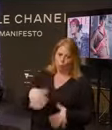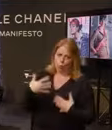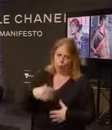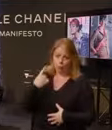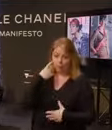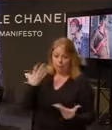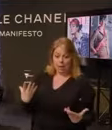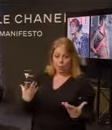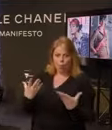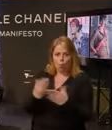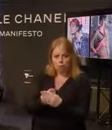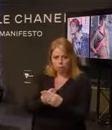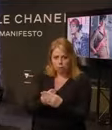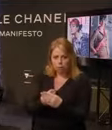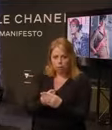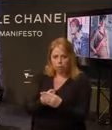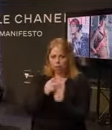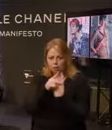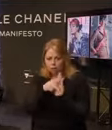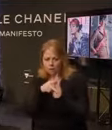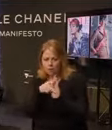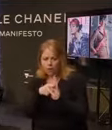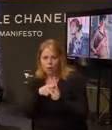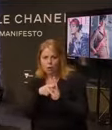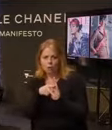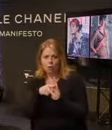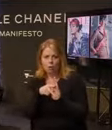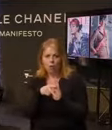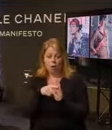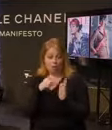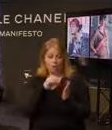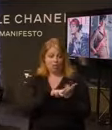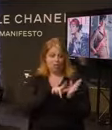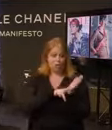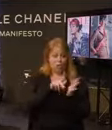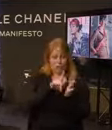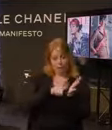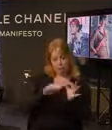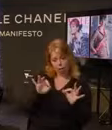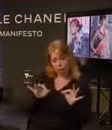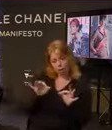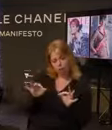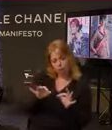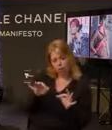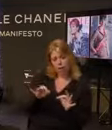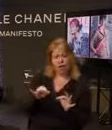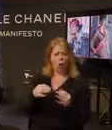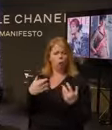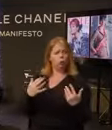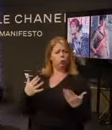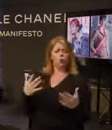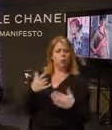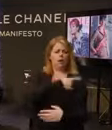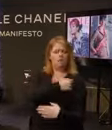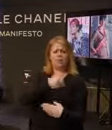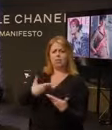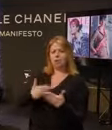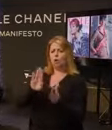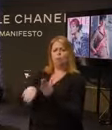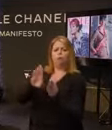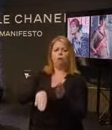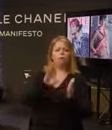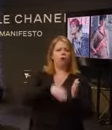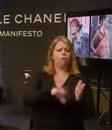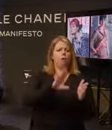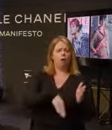it alongside the footage of it being fitted by Chanel, and she's saying, too many feathers, take the feathers away. It's just